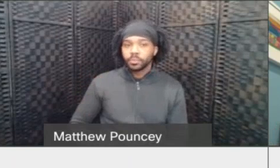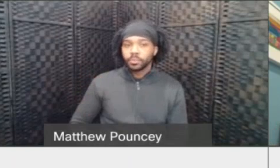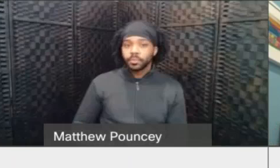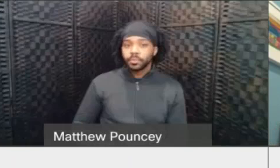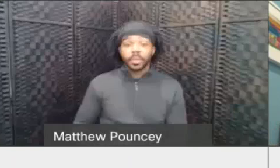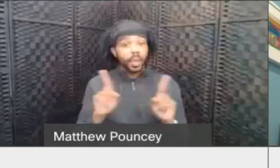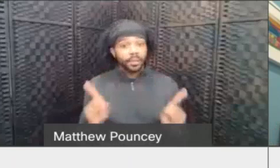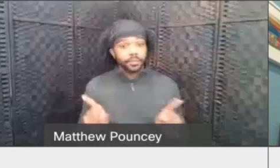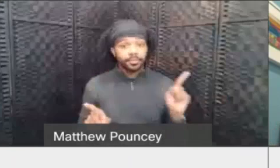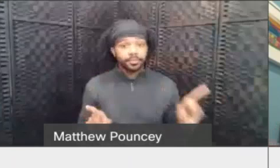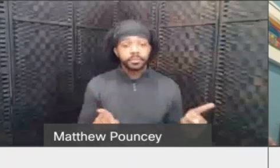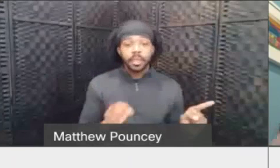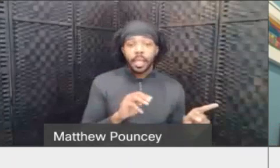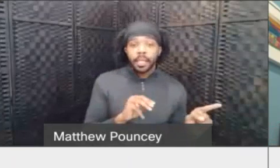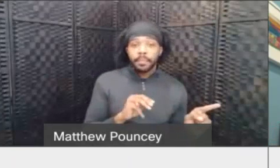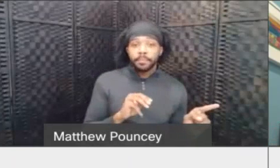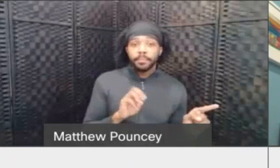Medicaid does still have a